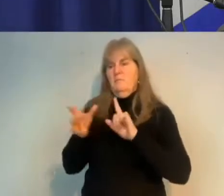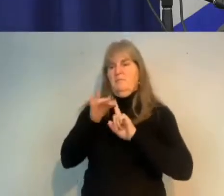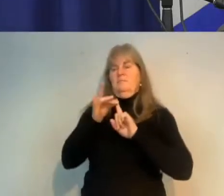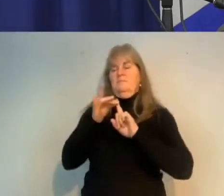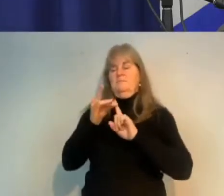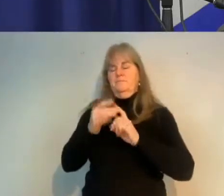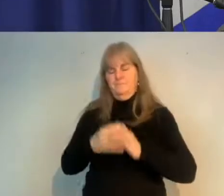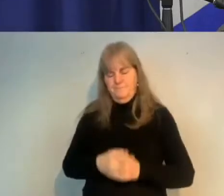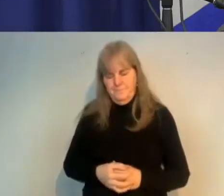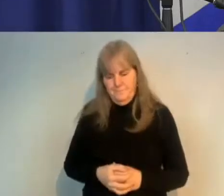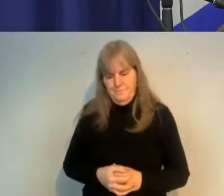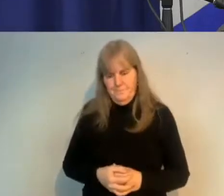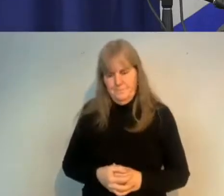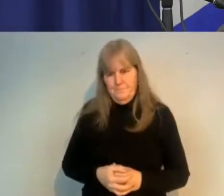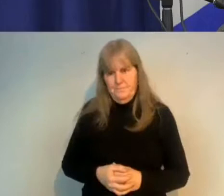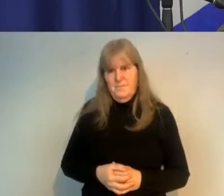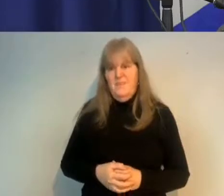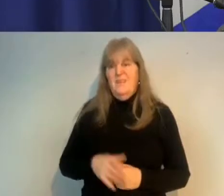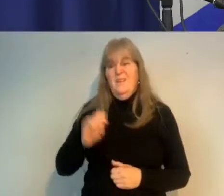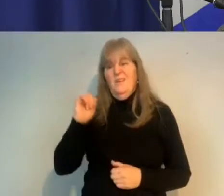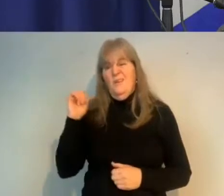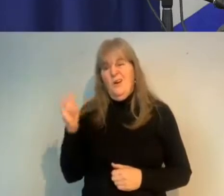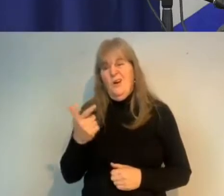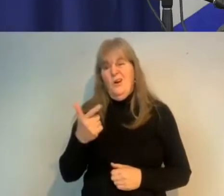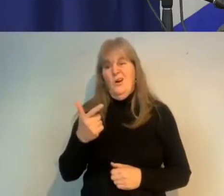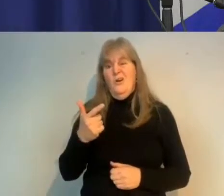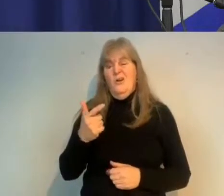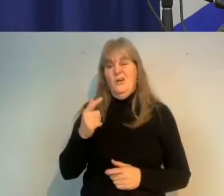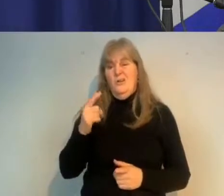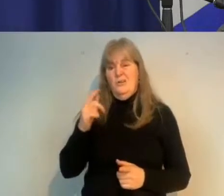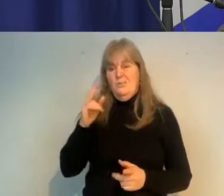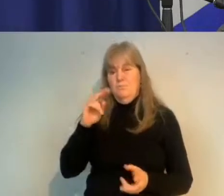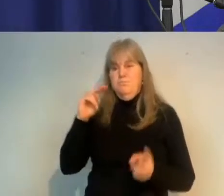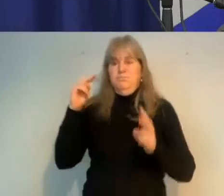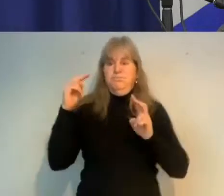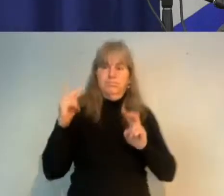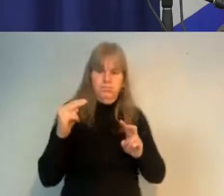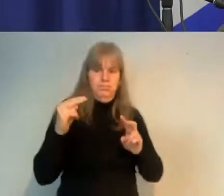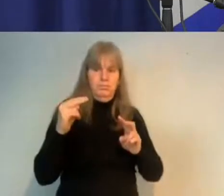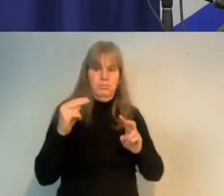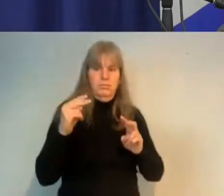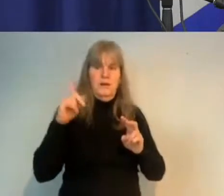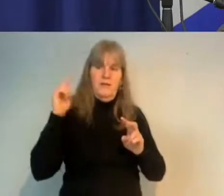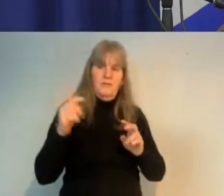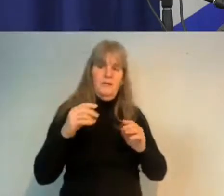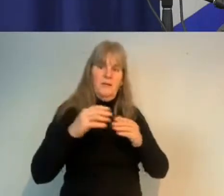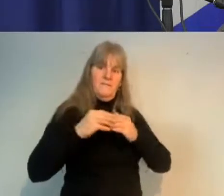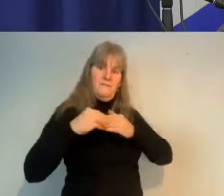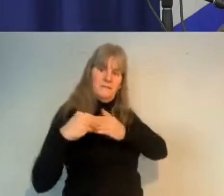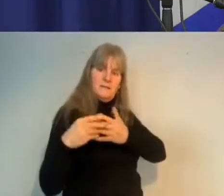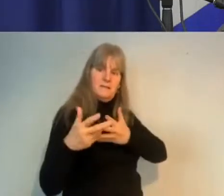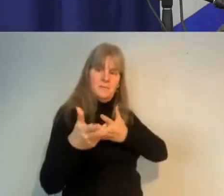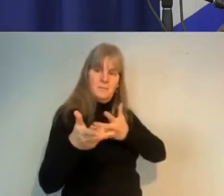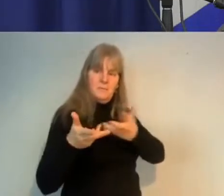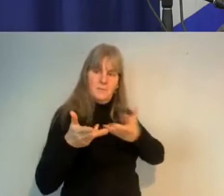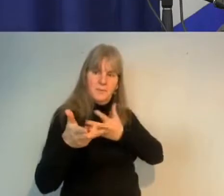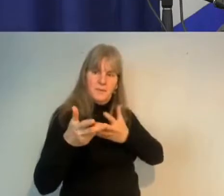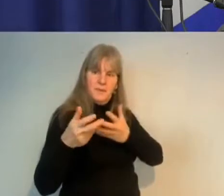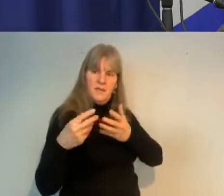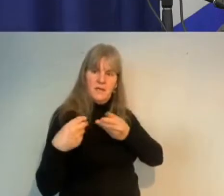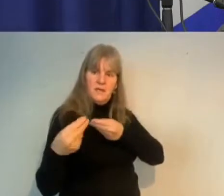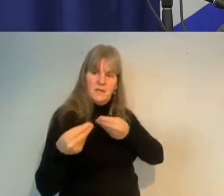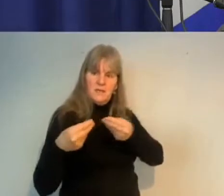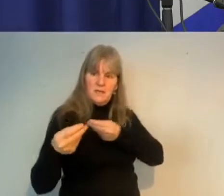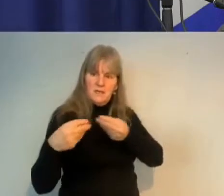It will need us all to shift our thinking, to be flexible. It will require us all to be kind and